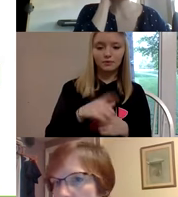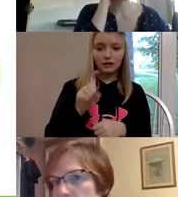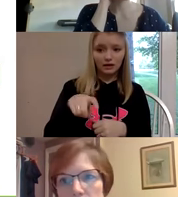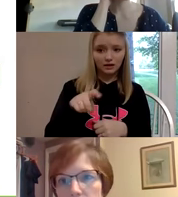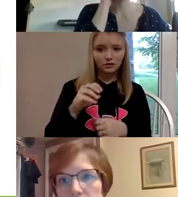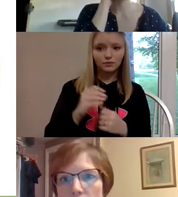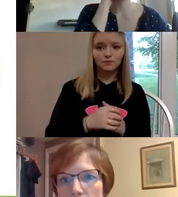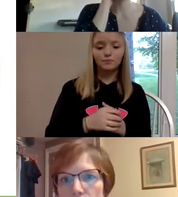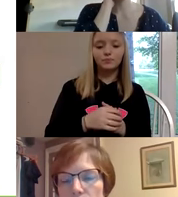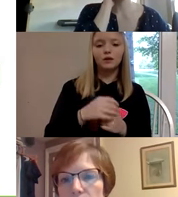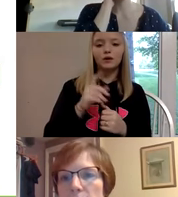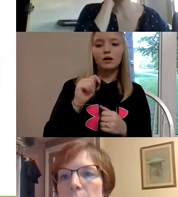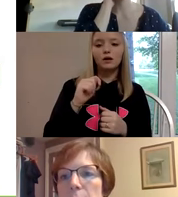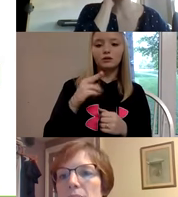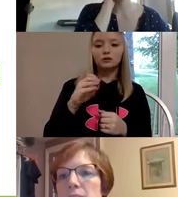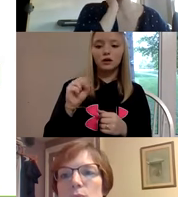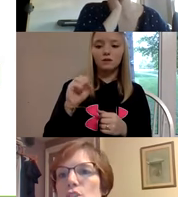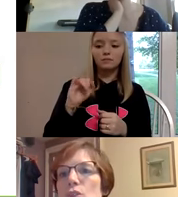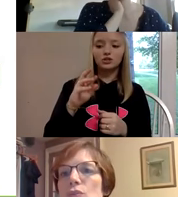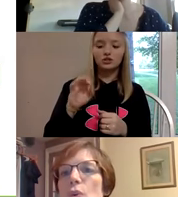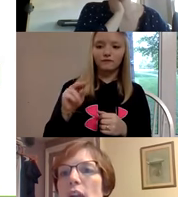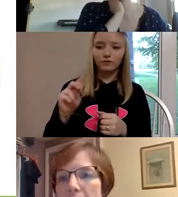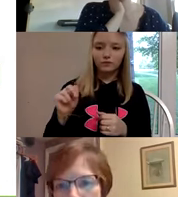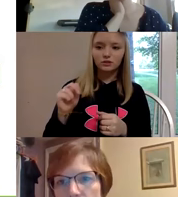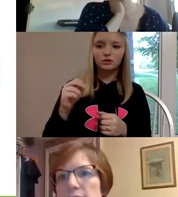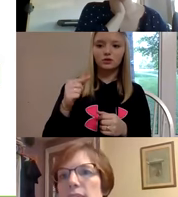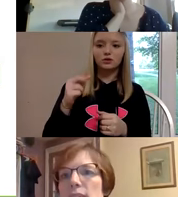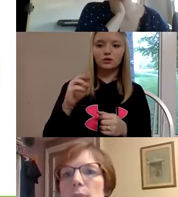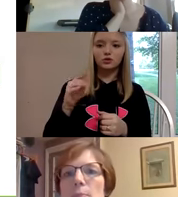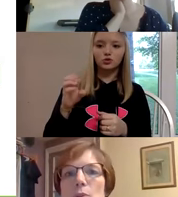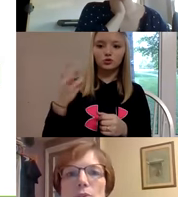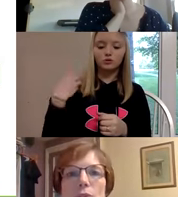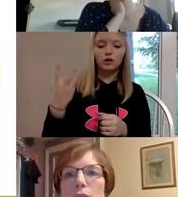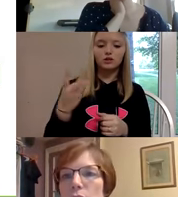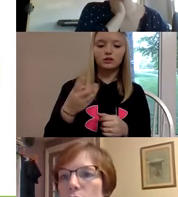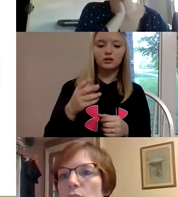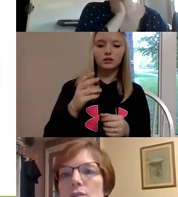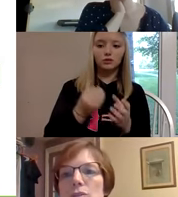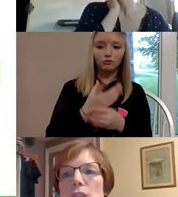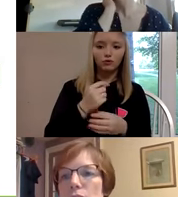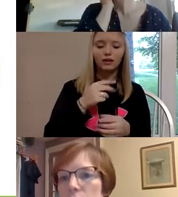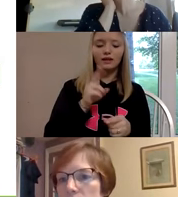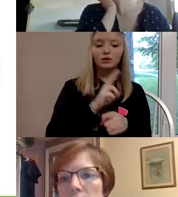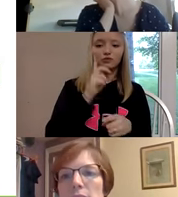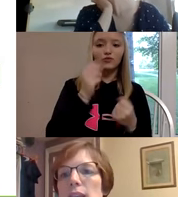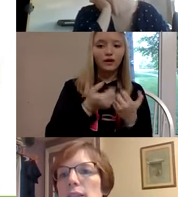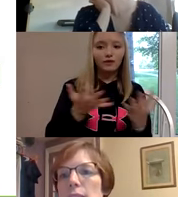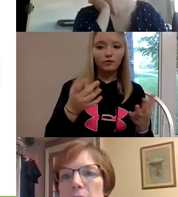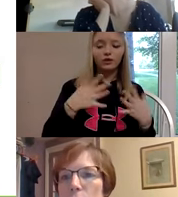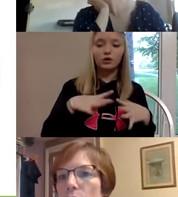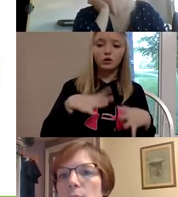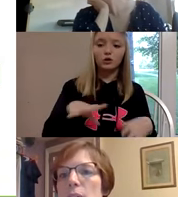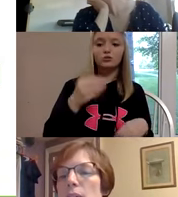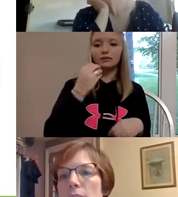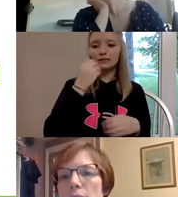George Washington, they all grew it because it was used for everything. The people used it for their clothes. They used it to eat. They